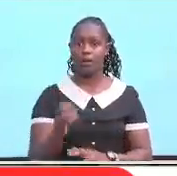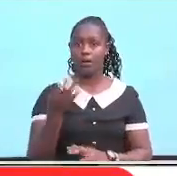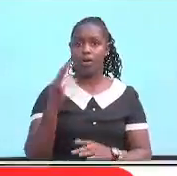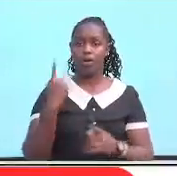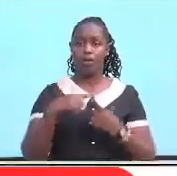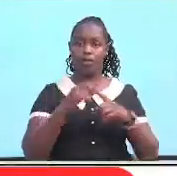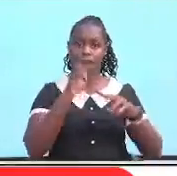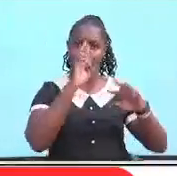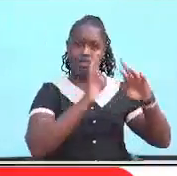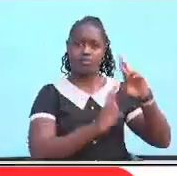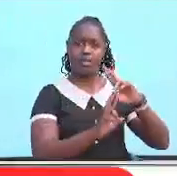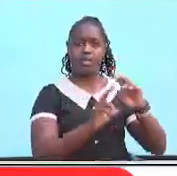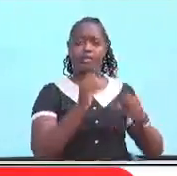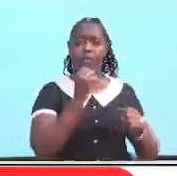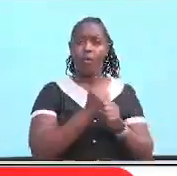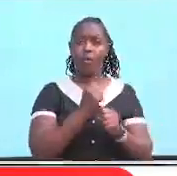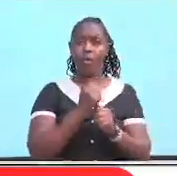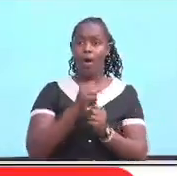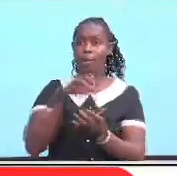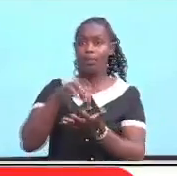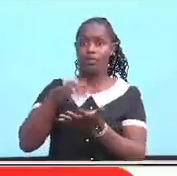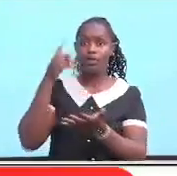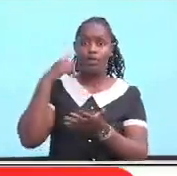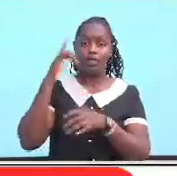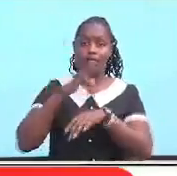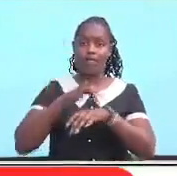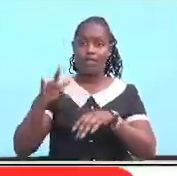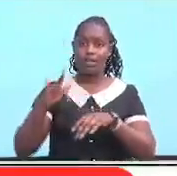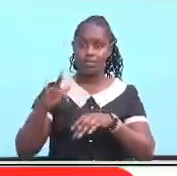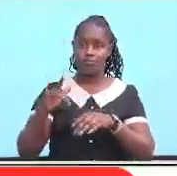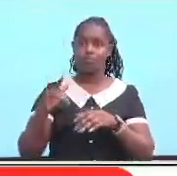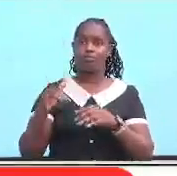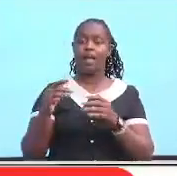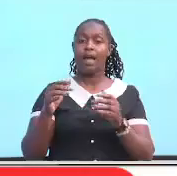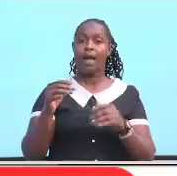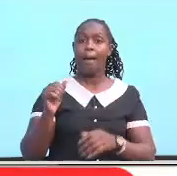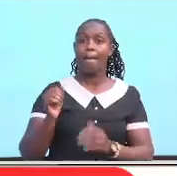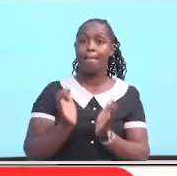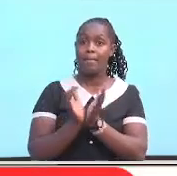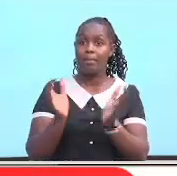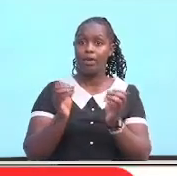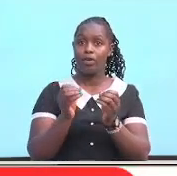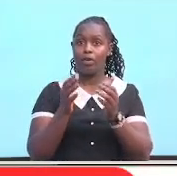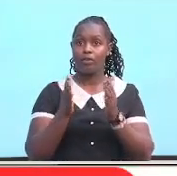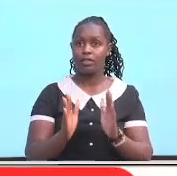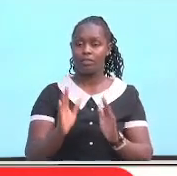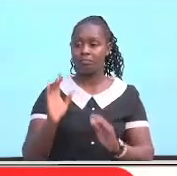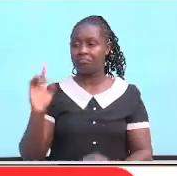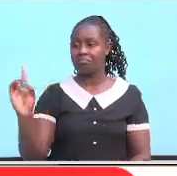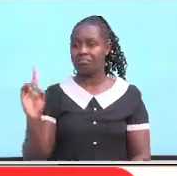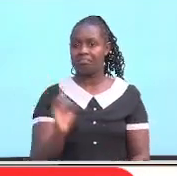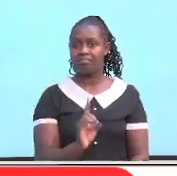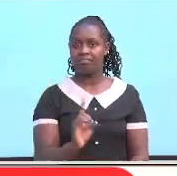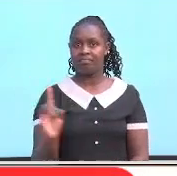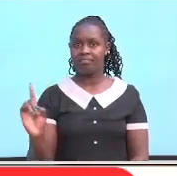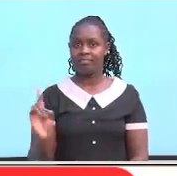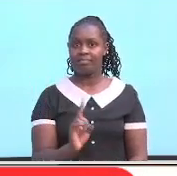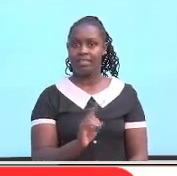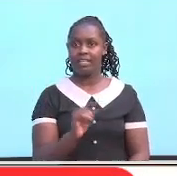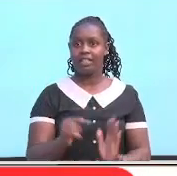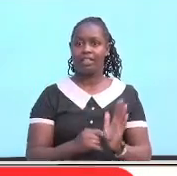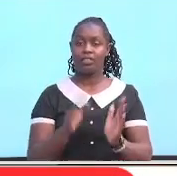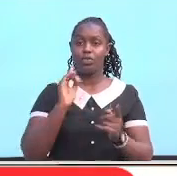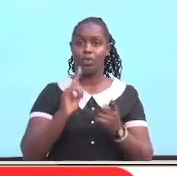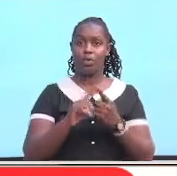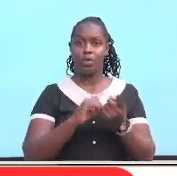respective duty stations for the affected state or public officers. Commuter allowance is this being reviewed?